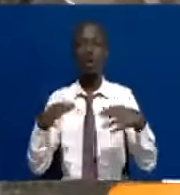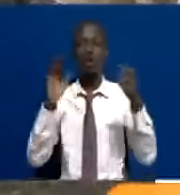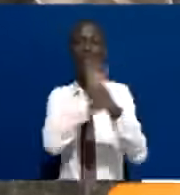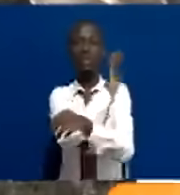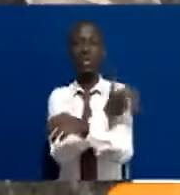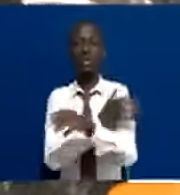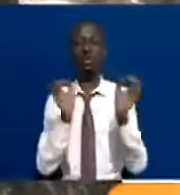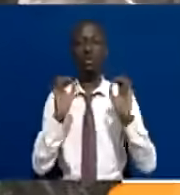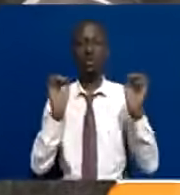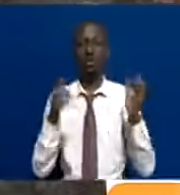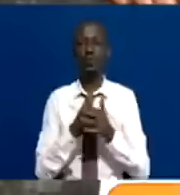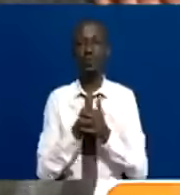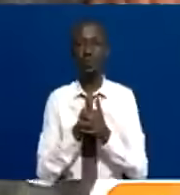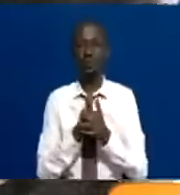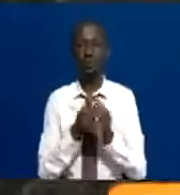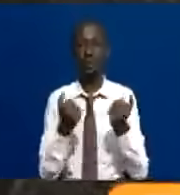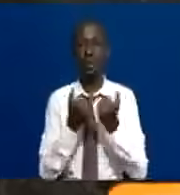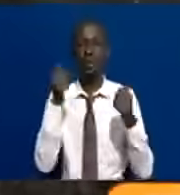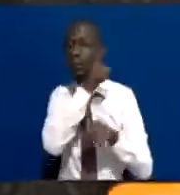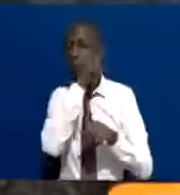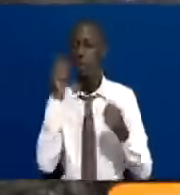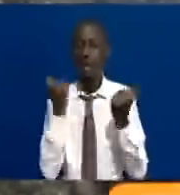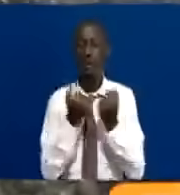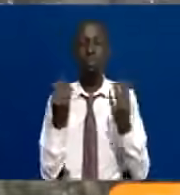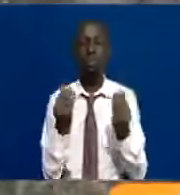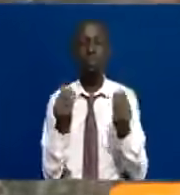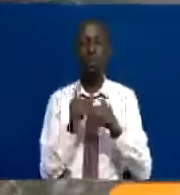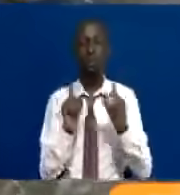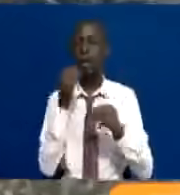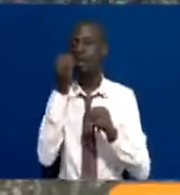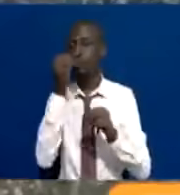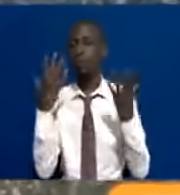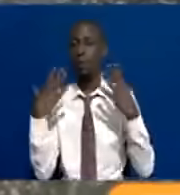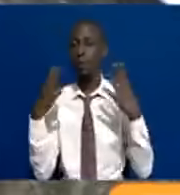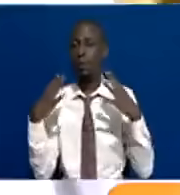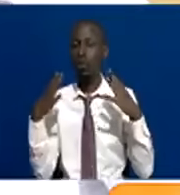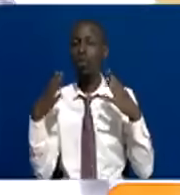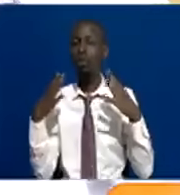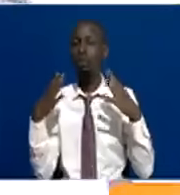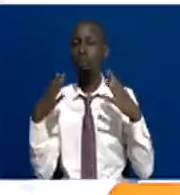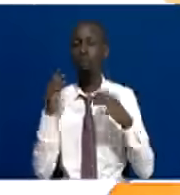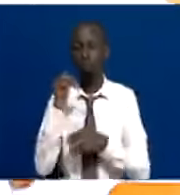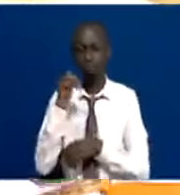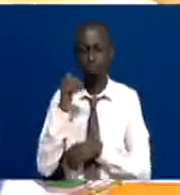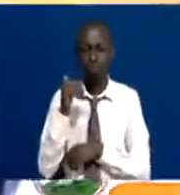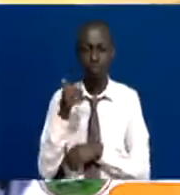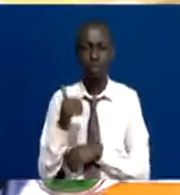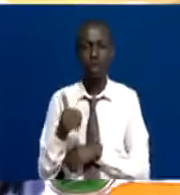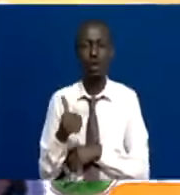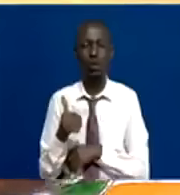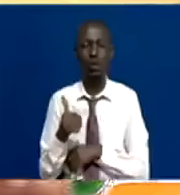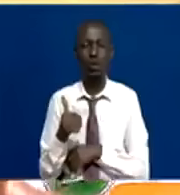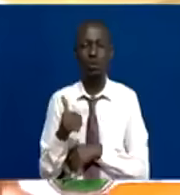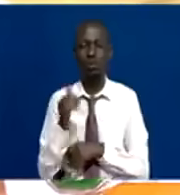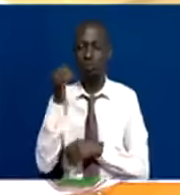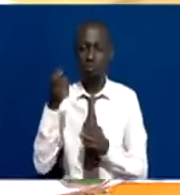ground till it becomes fine, but the dried ground grass is not fit for human consumption just yet. The innovators add